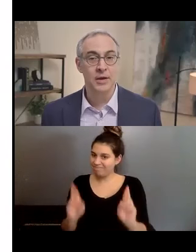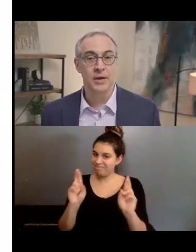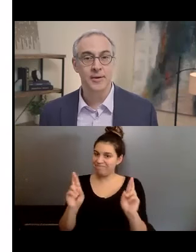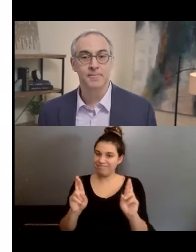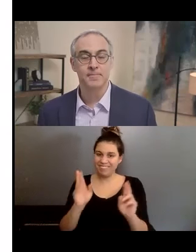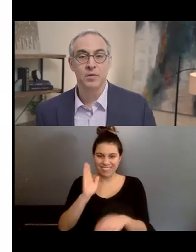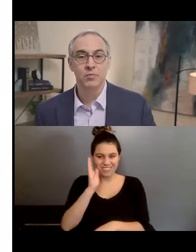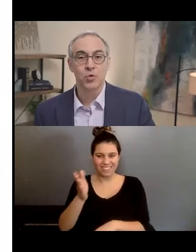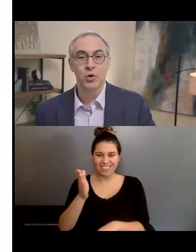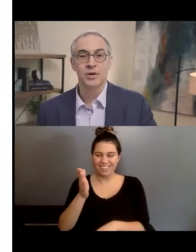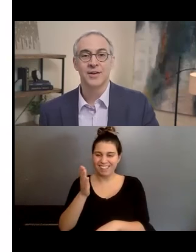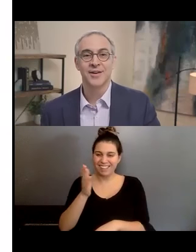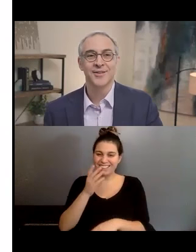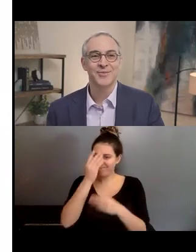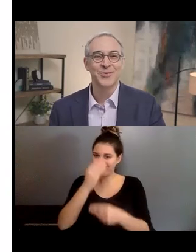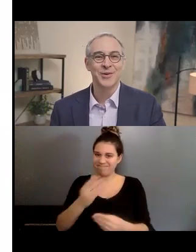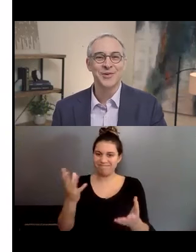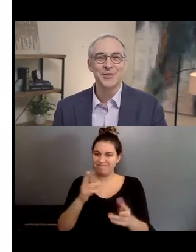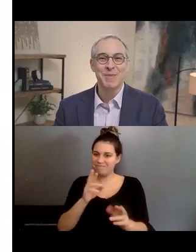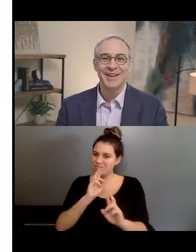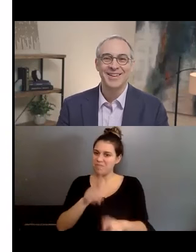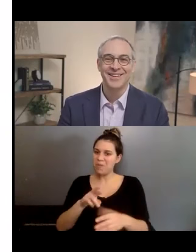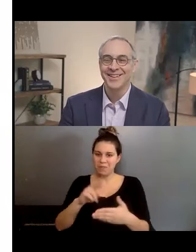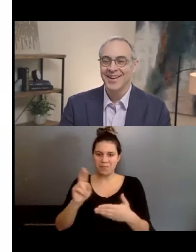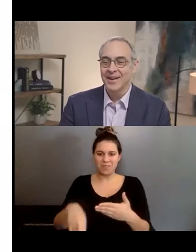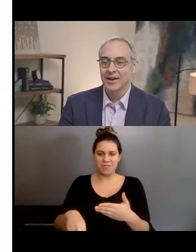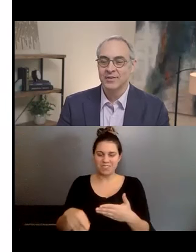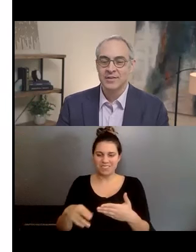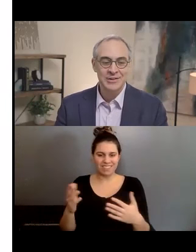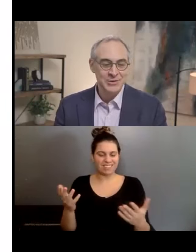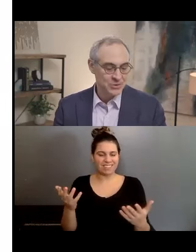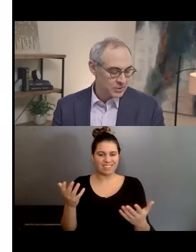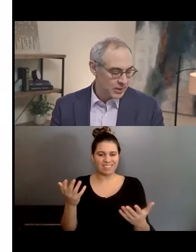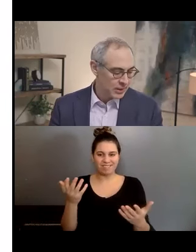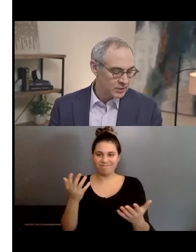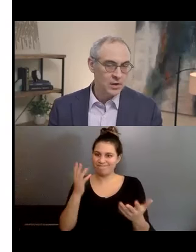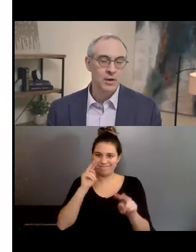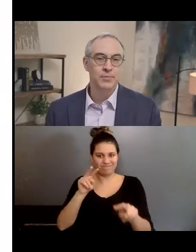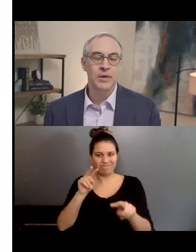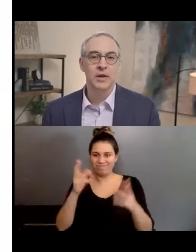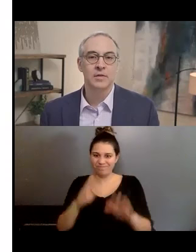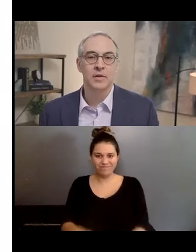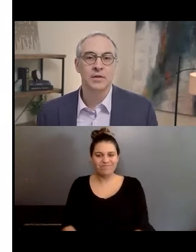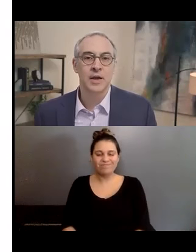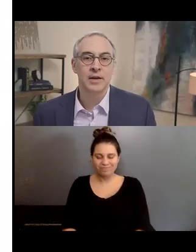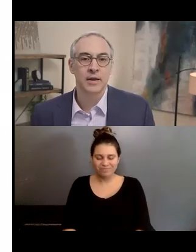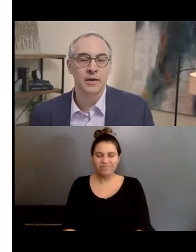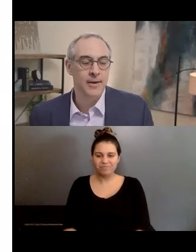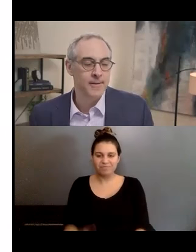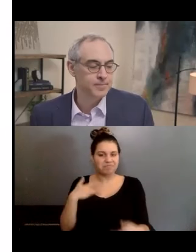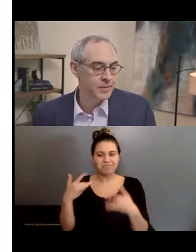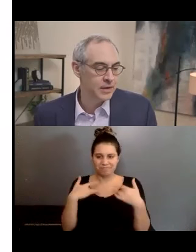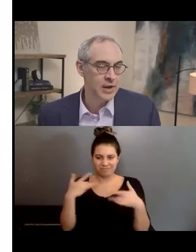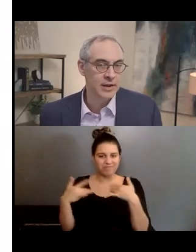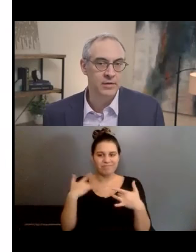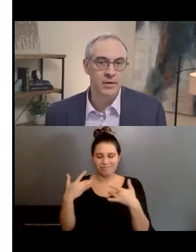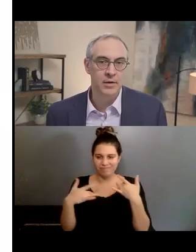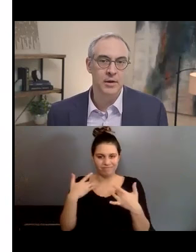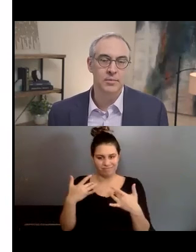to report results back here. Stay tuned. But it's exciting